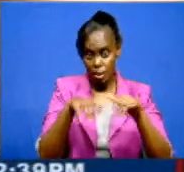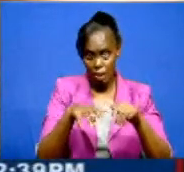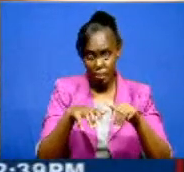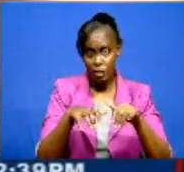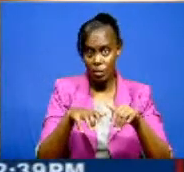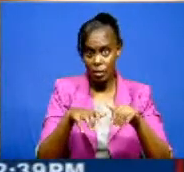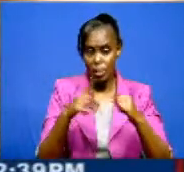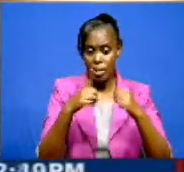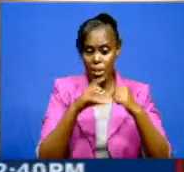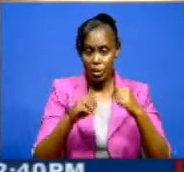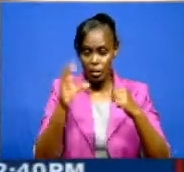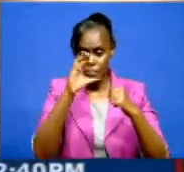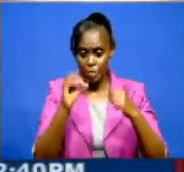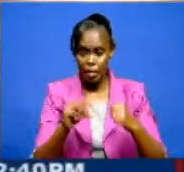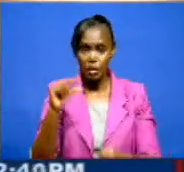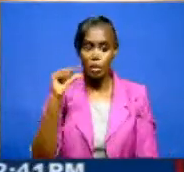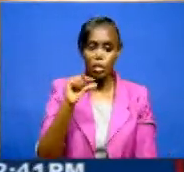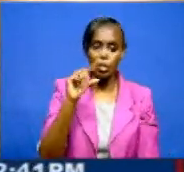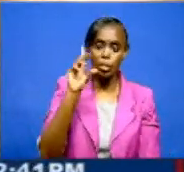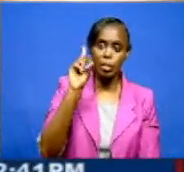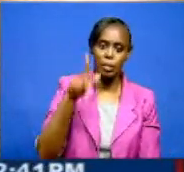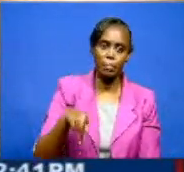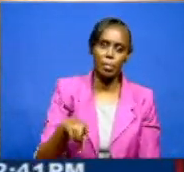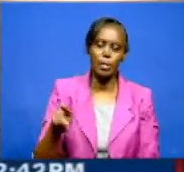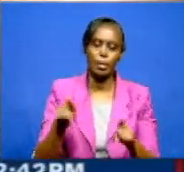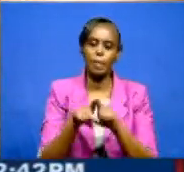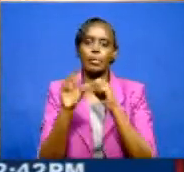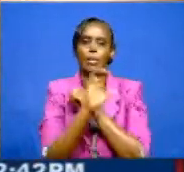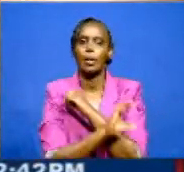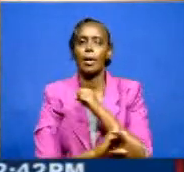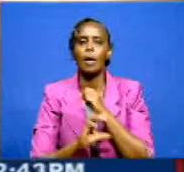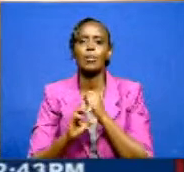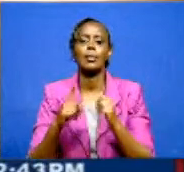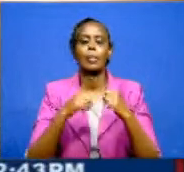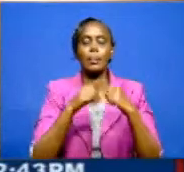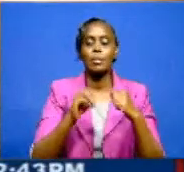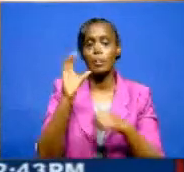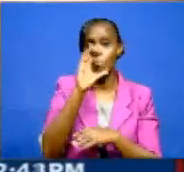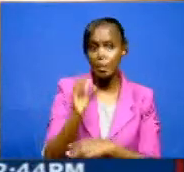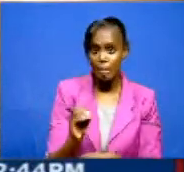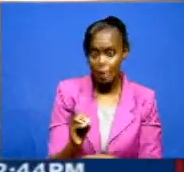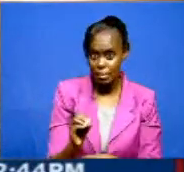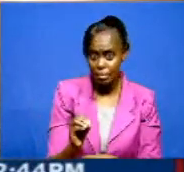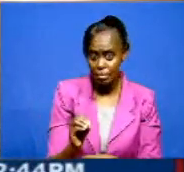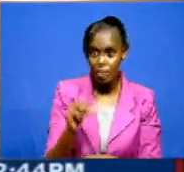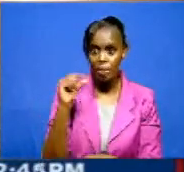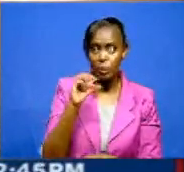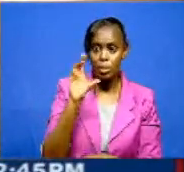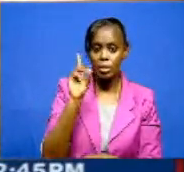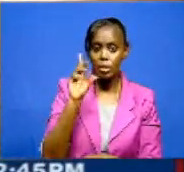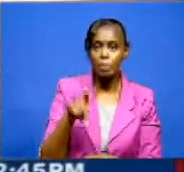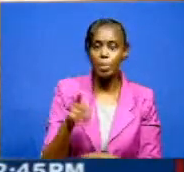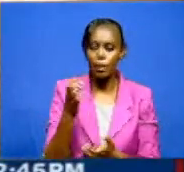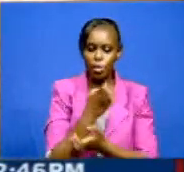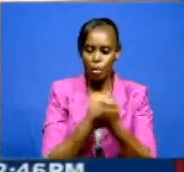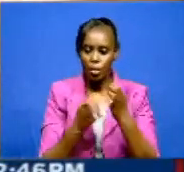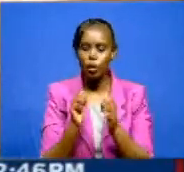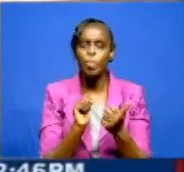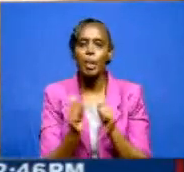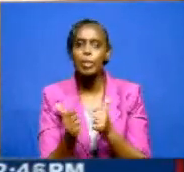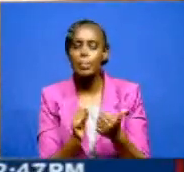is 60% of our GDP as a country. 60%. of our GDP or economic